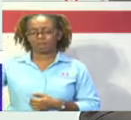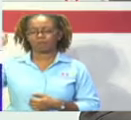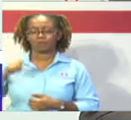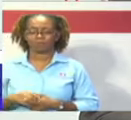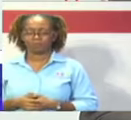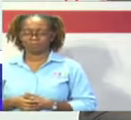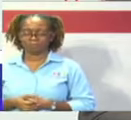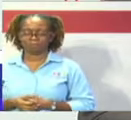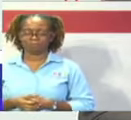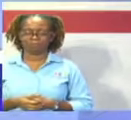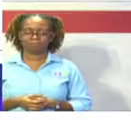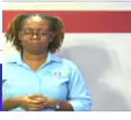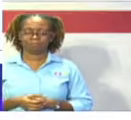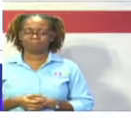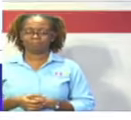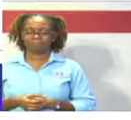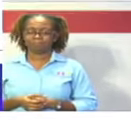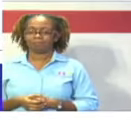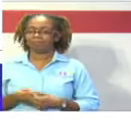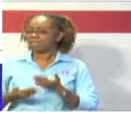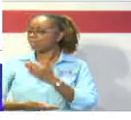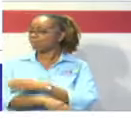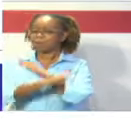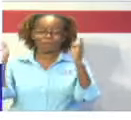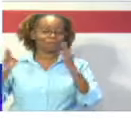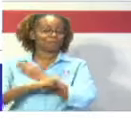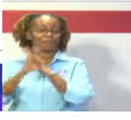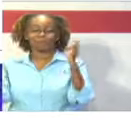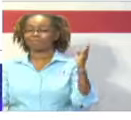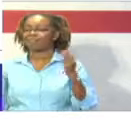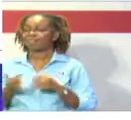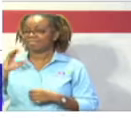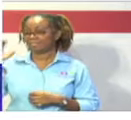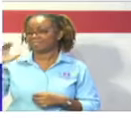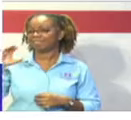Radio Tamborine, good morning. Yes, good morning, Clayton Clark,